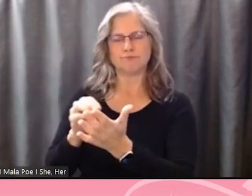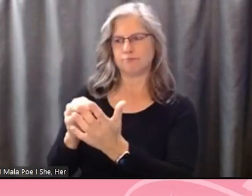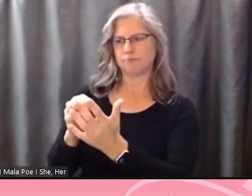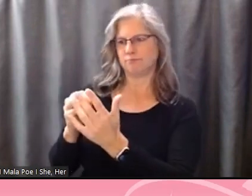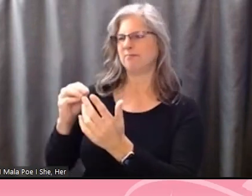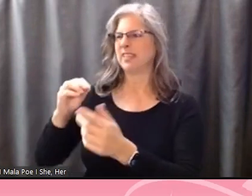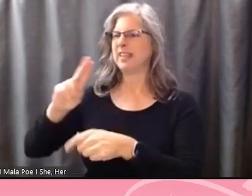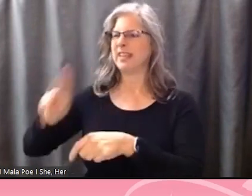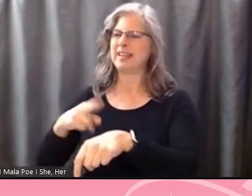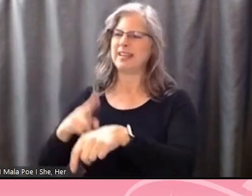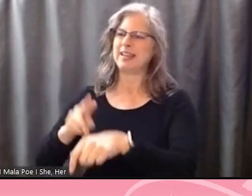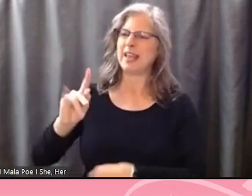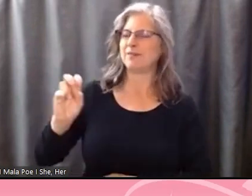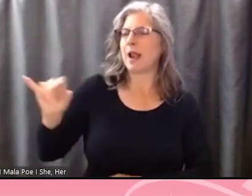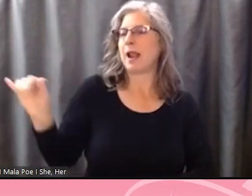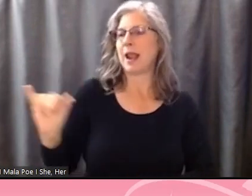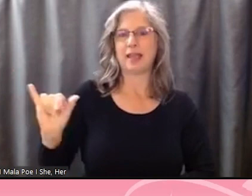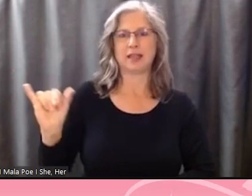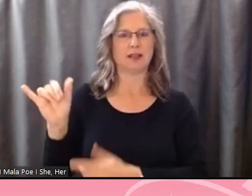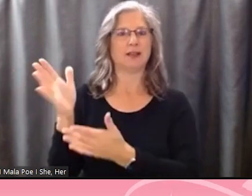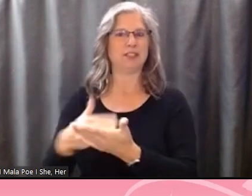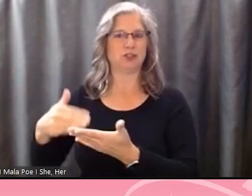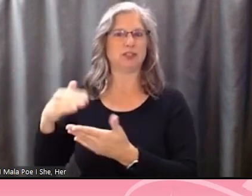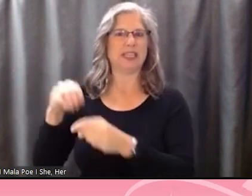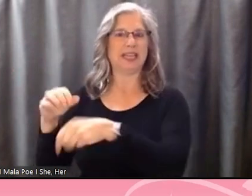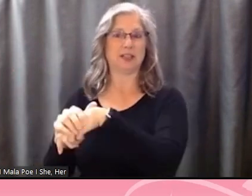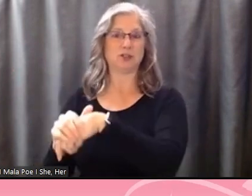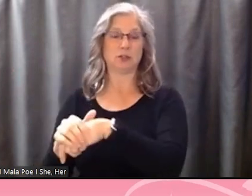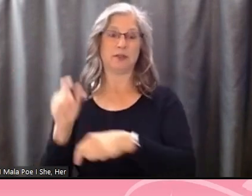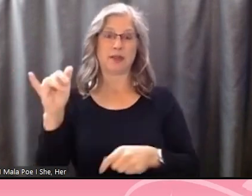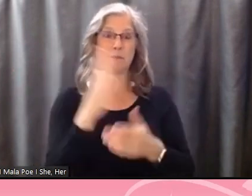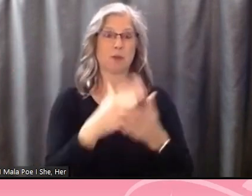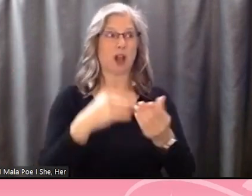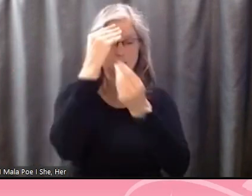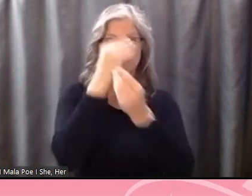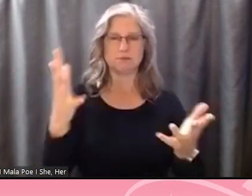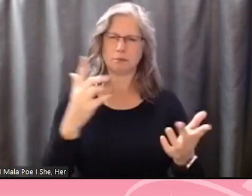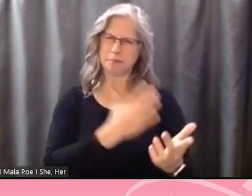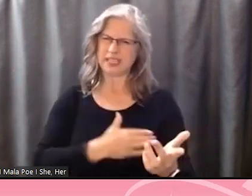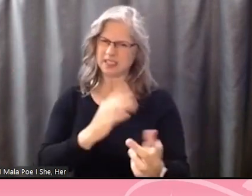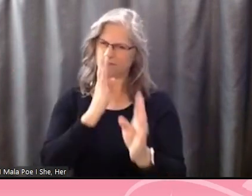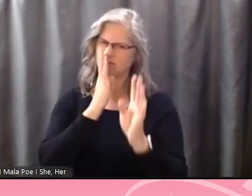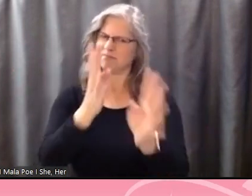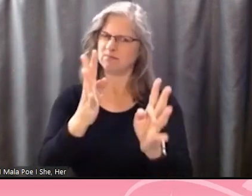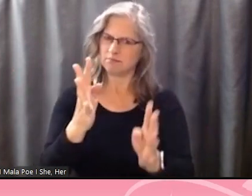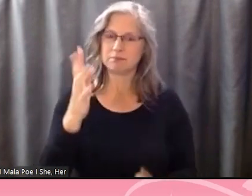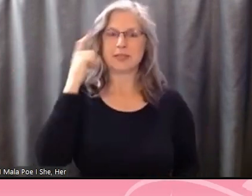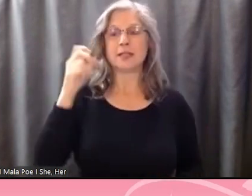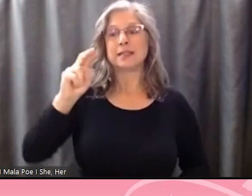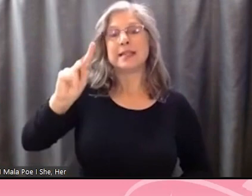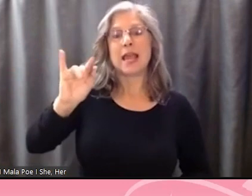in English. The quiet part that I'm going to say out loud, and I exhort you to say that as well, is that